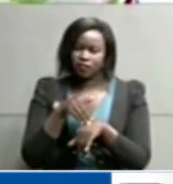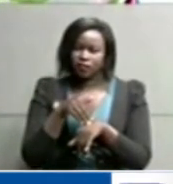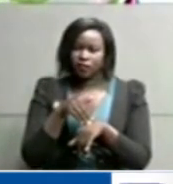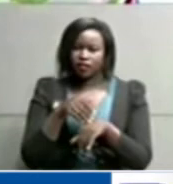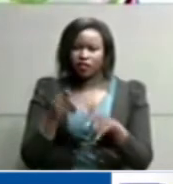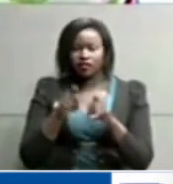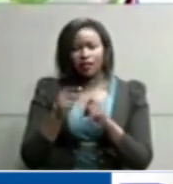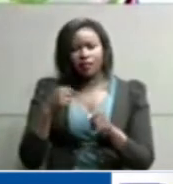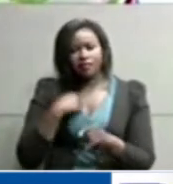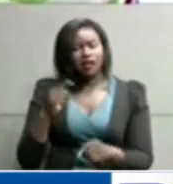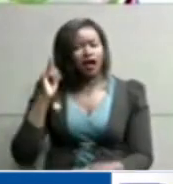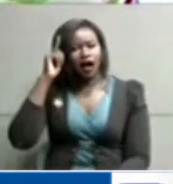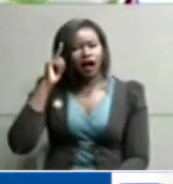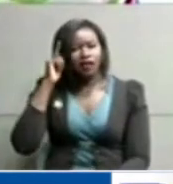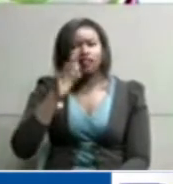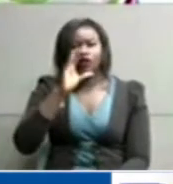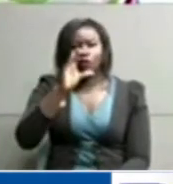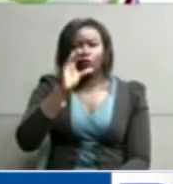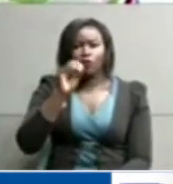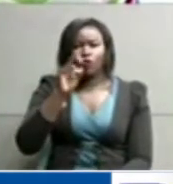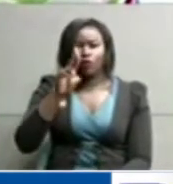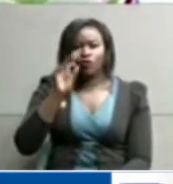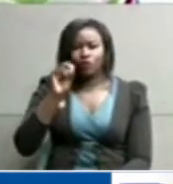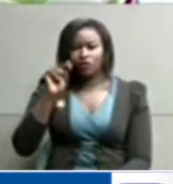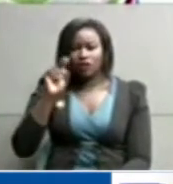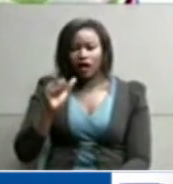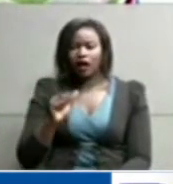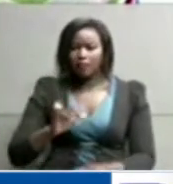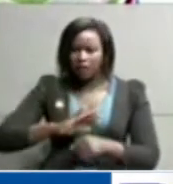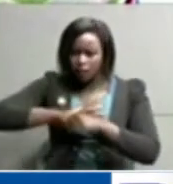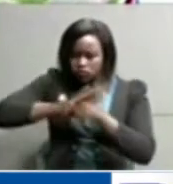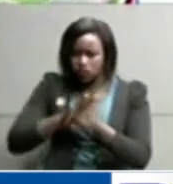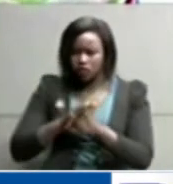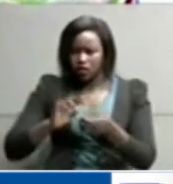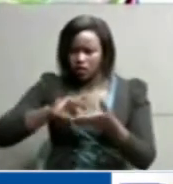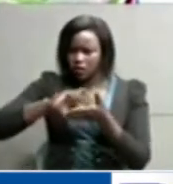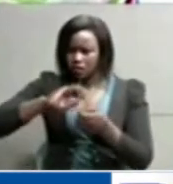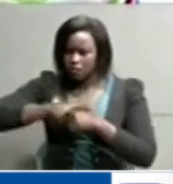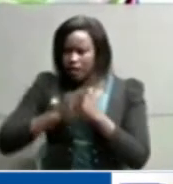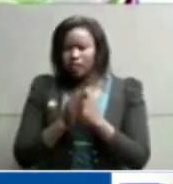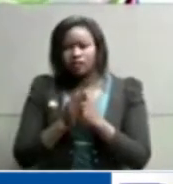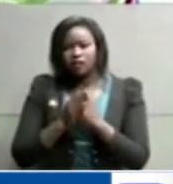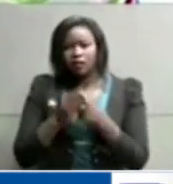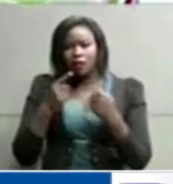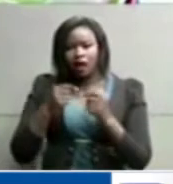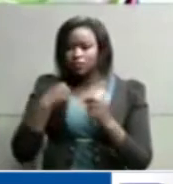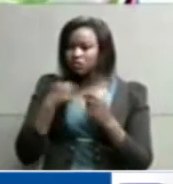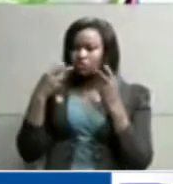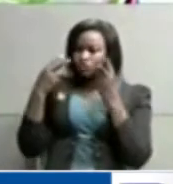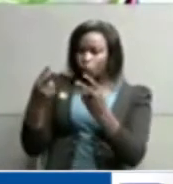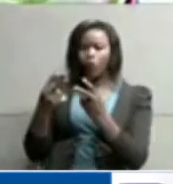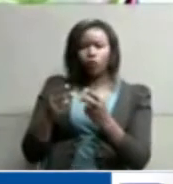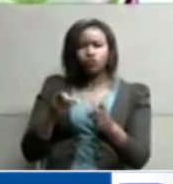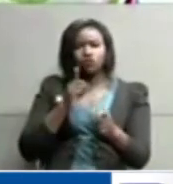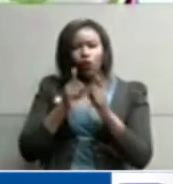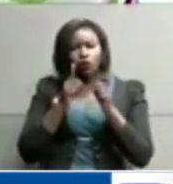I think Corona also makes people sensible. I saw the man talking sense for the first time.